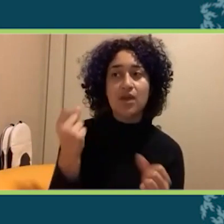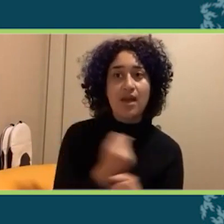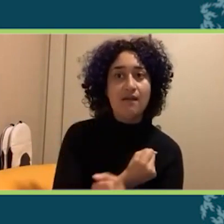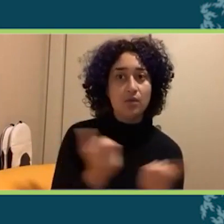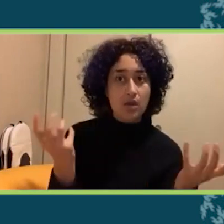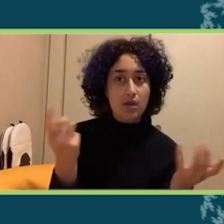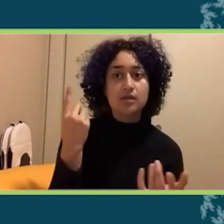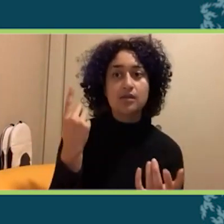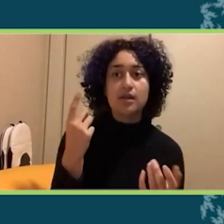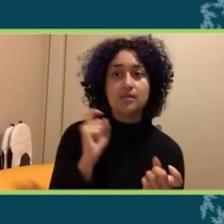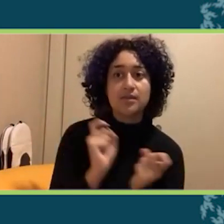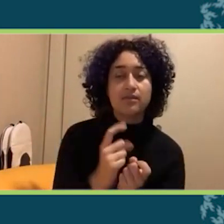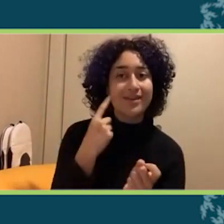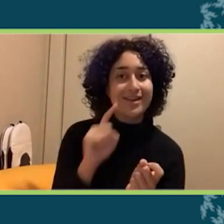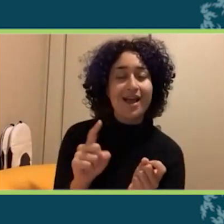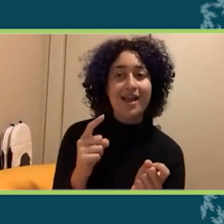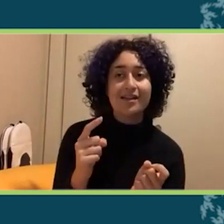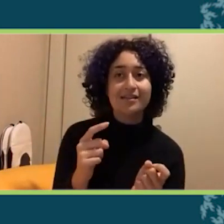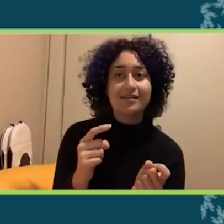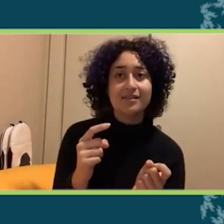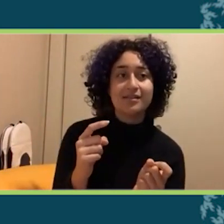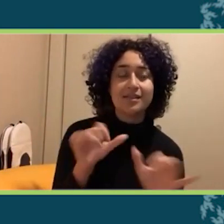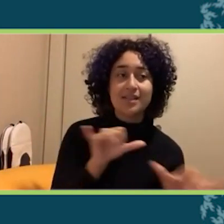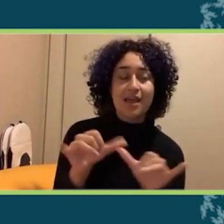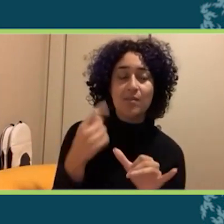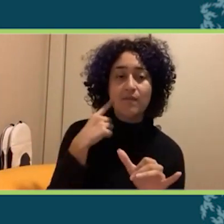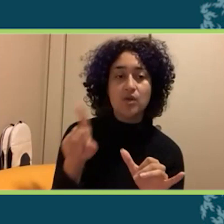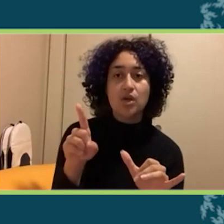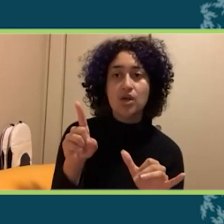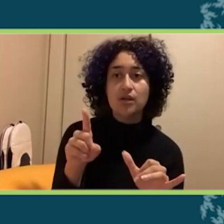and particularly is not a case for